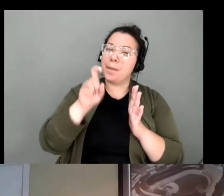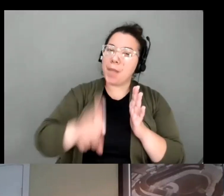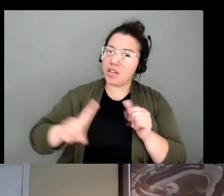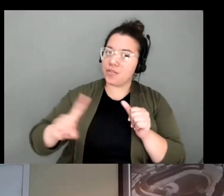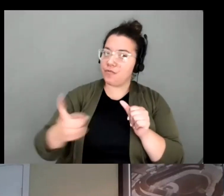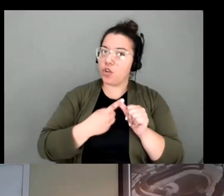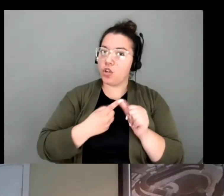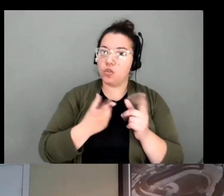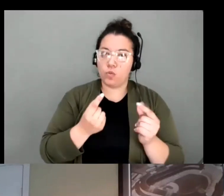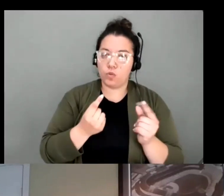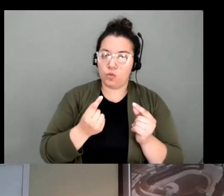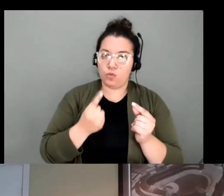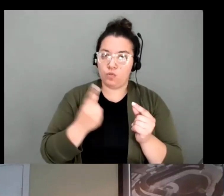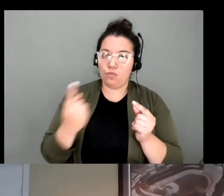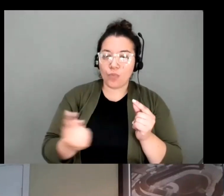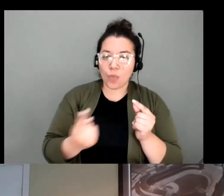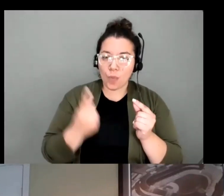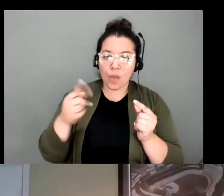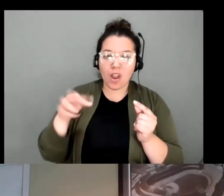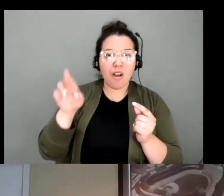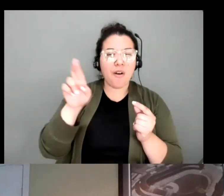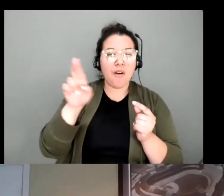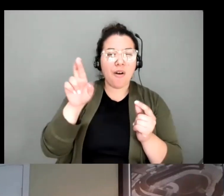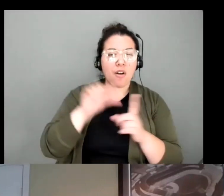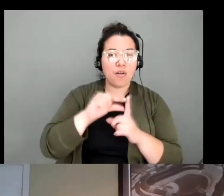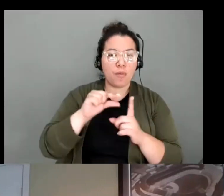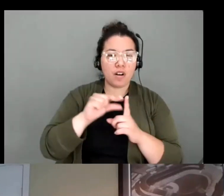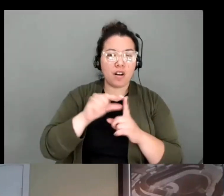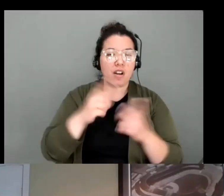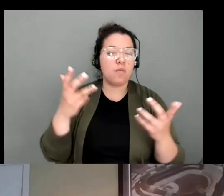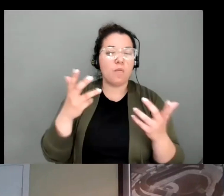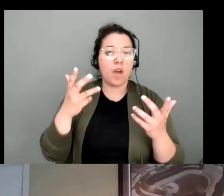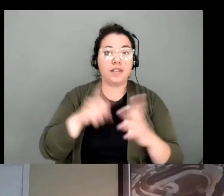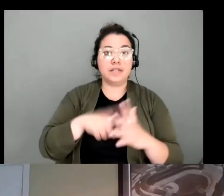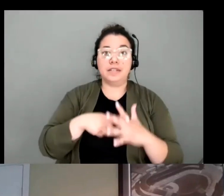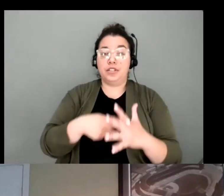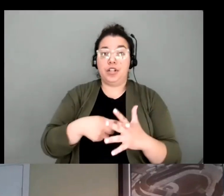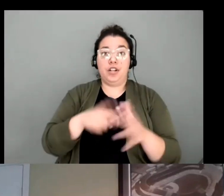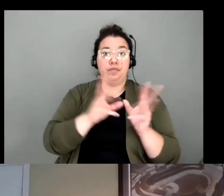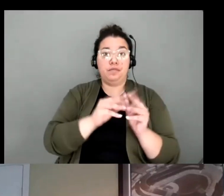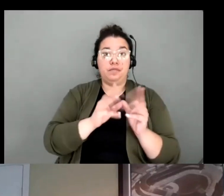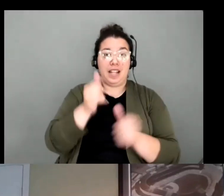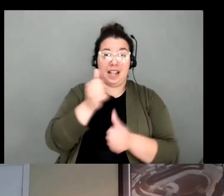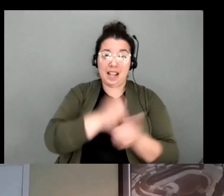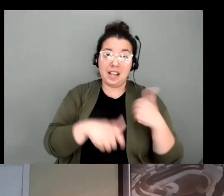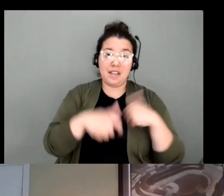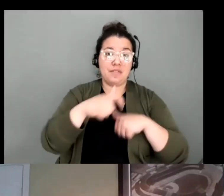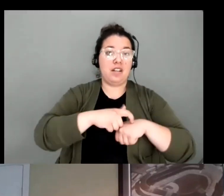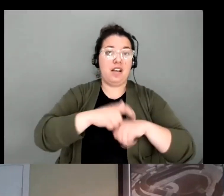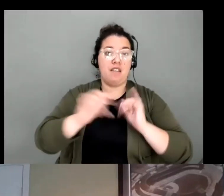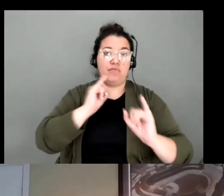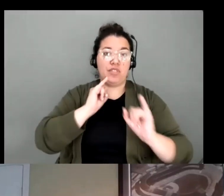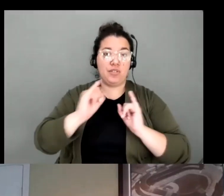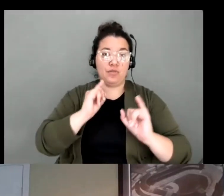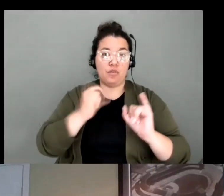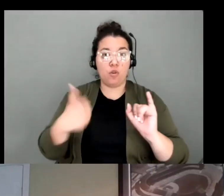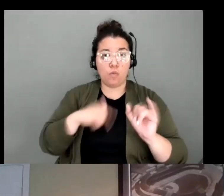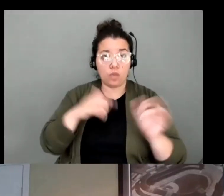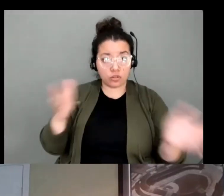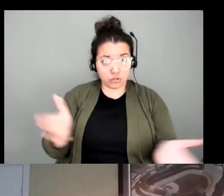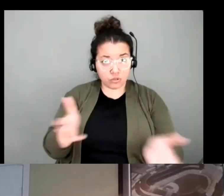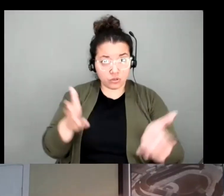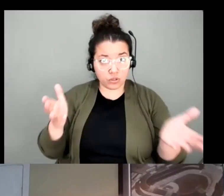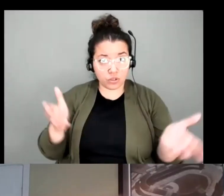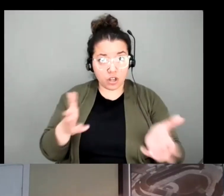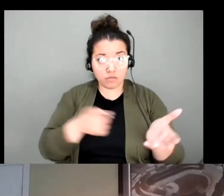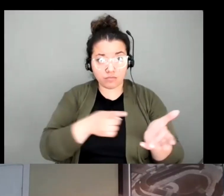our guests? Anybody know that word? We do it at the start of every one of these interviews that we do. What do we encourage